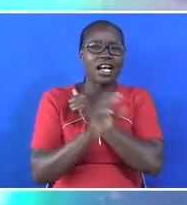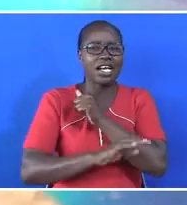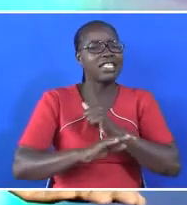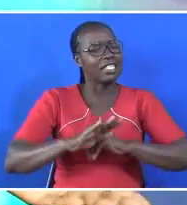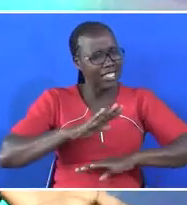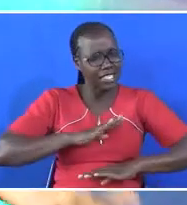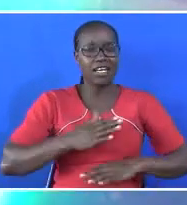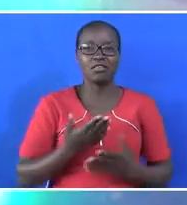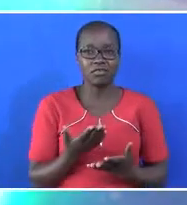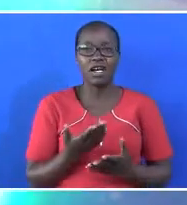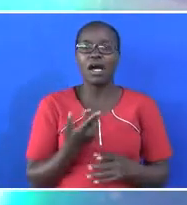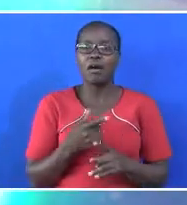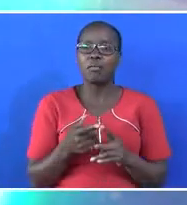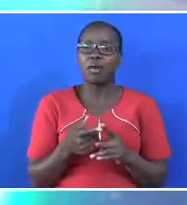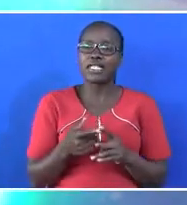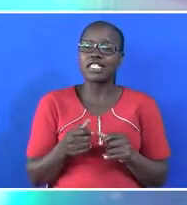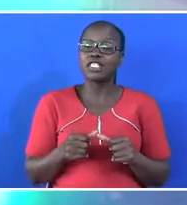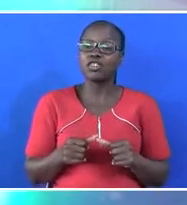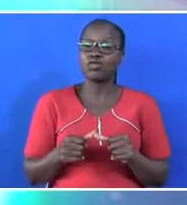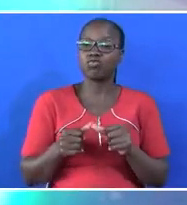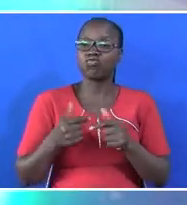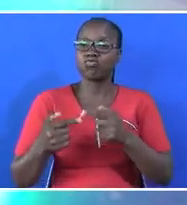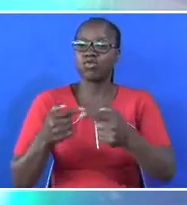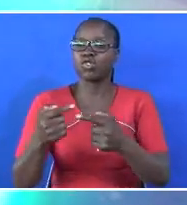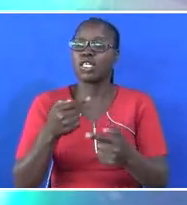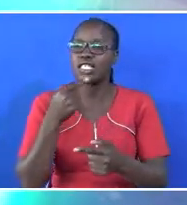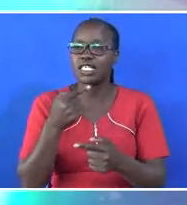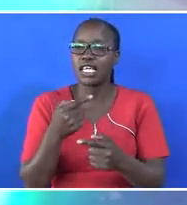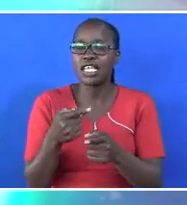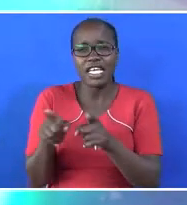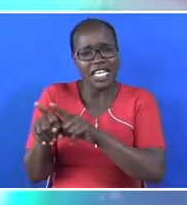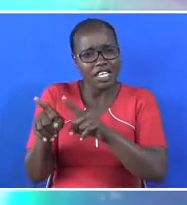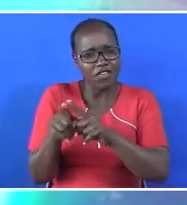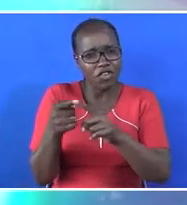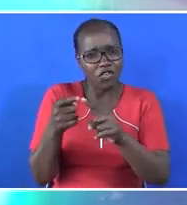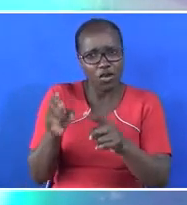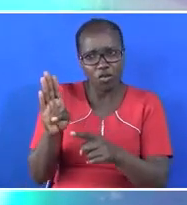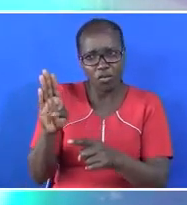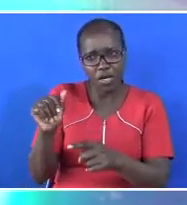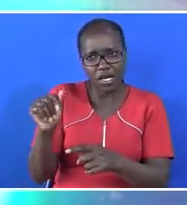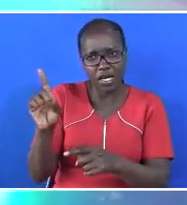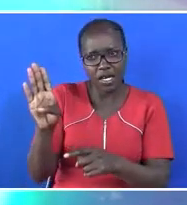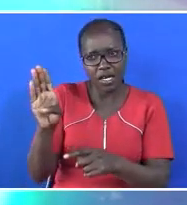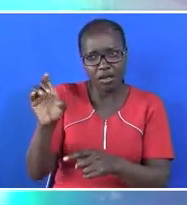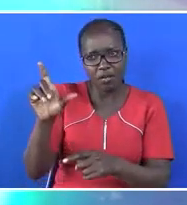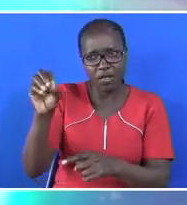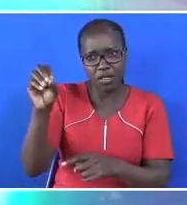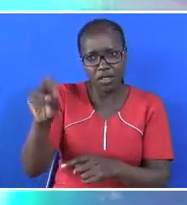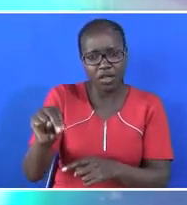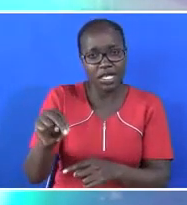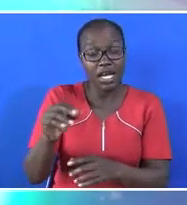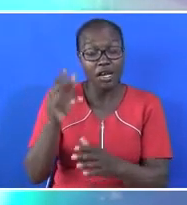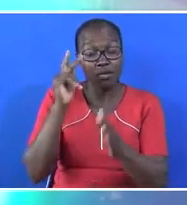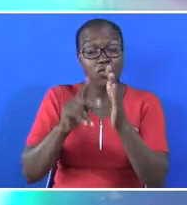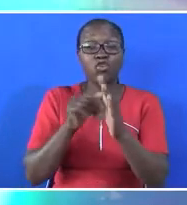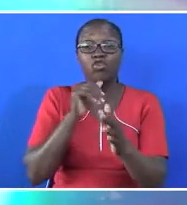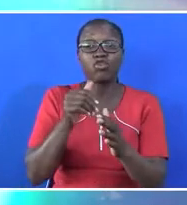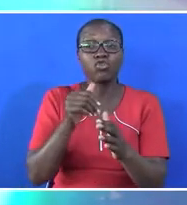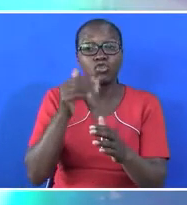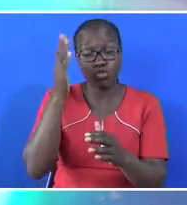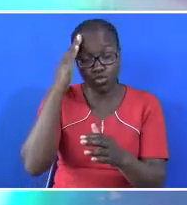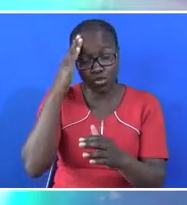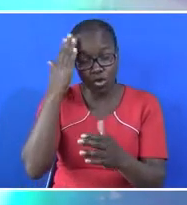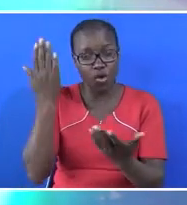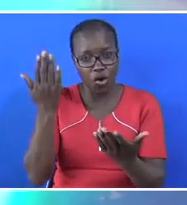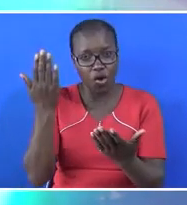enough. But he stretches it further and says, even from Babylon. Prophet, if you do not know, Babylon